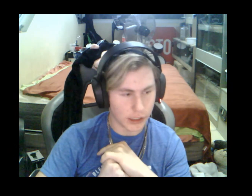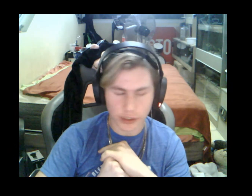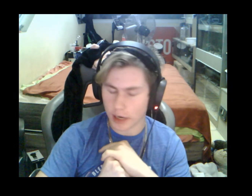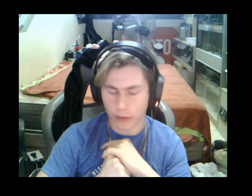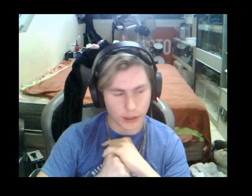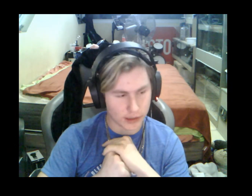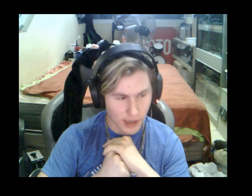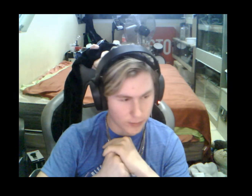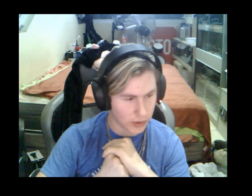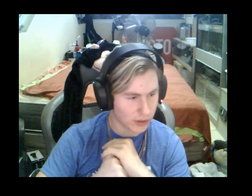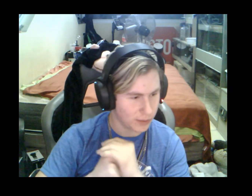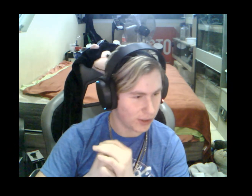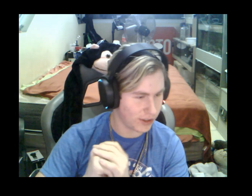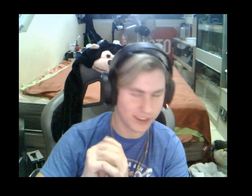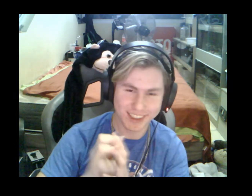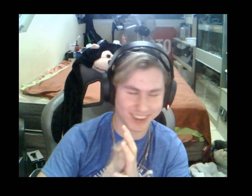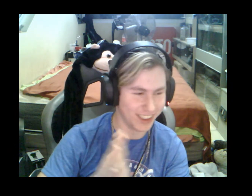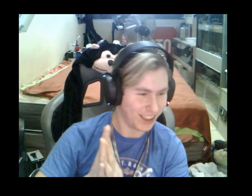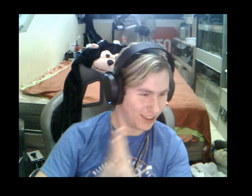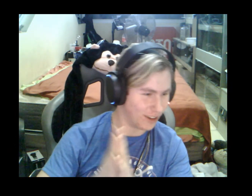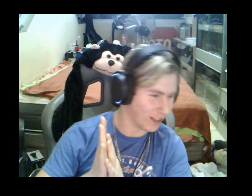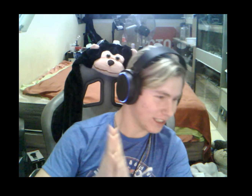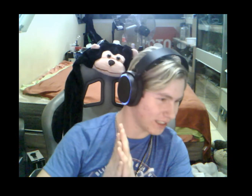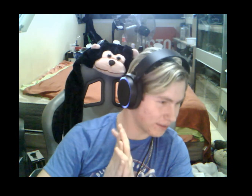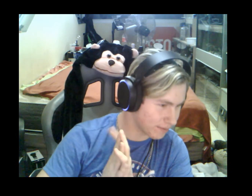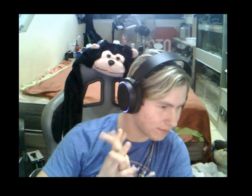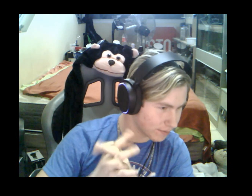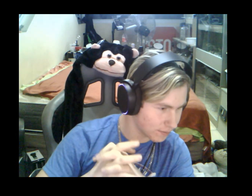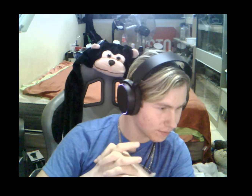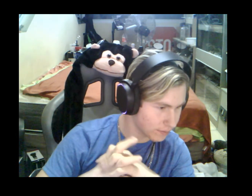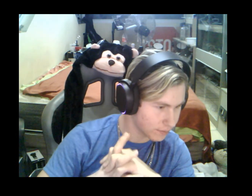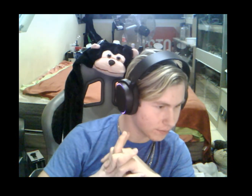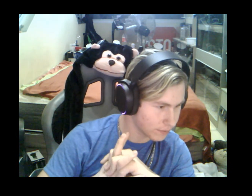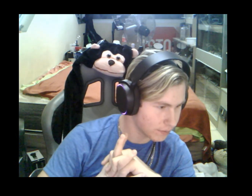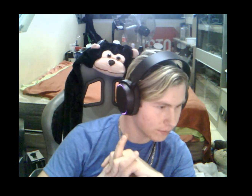Dr. Ninja Apple, yes, I am salty, bro. Always.